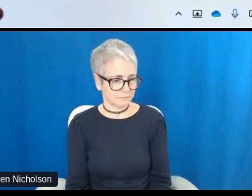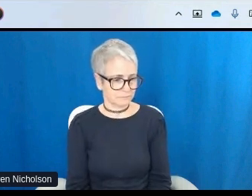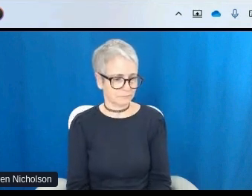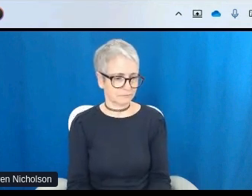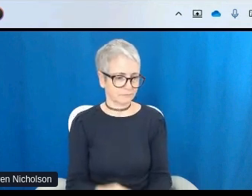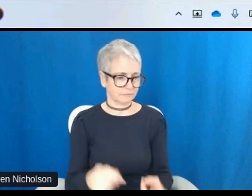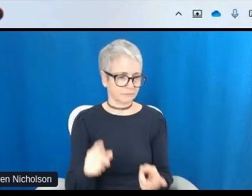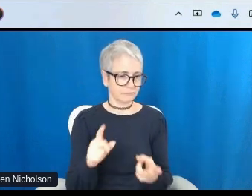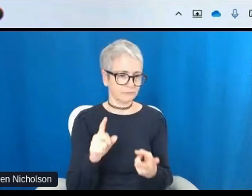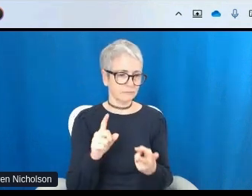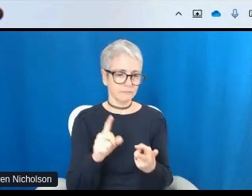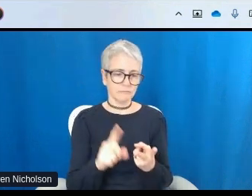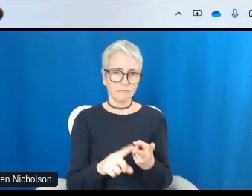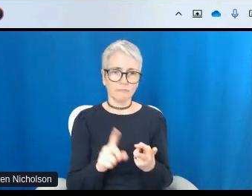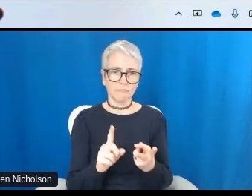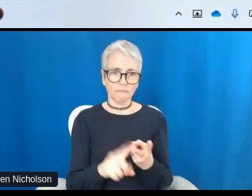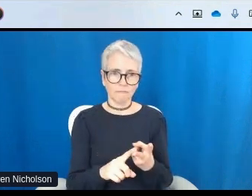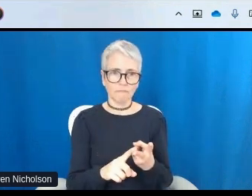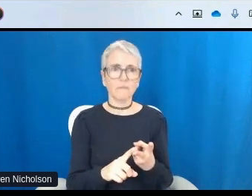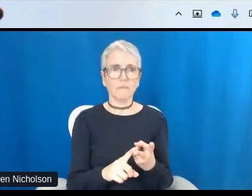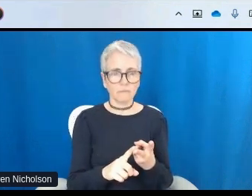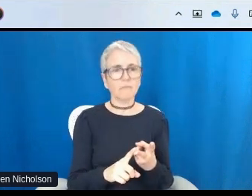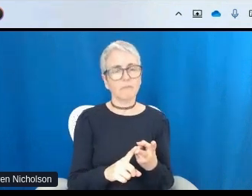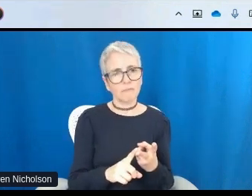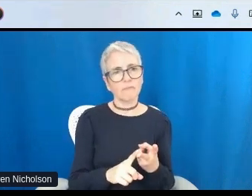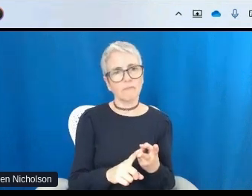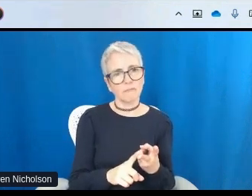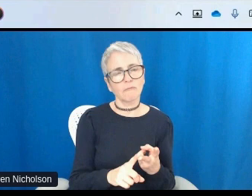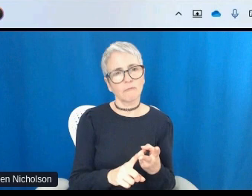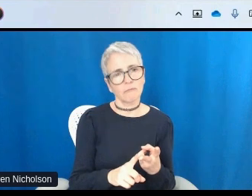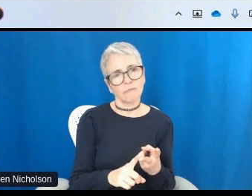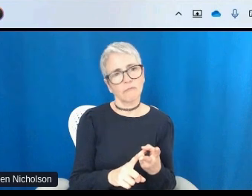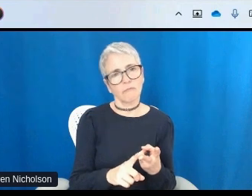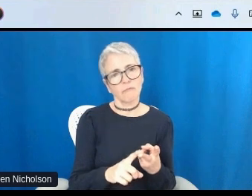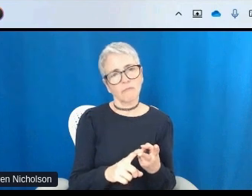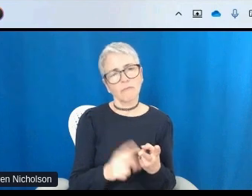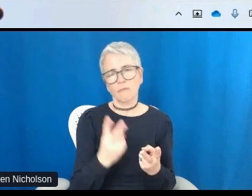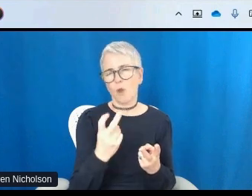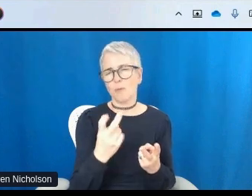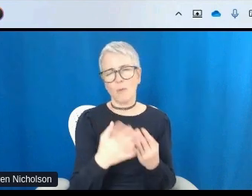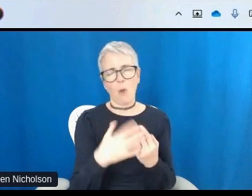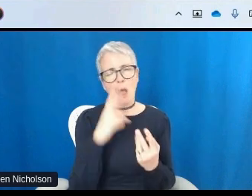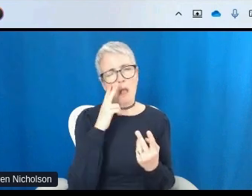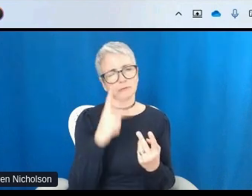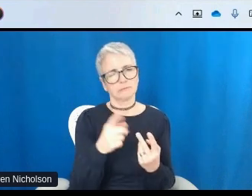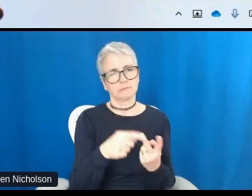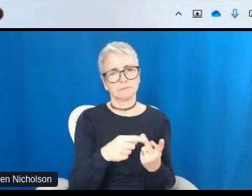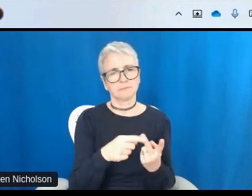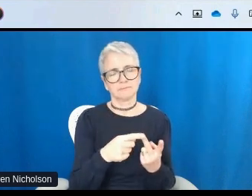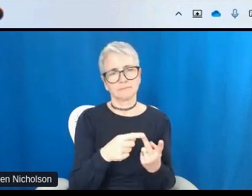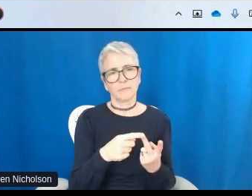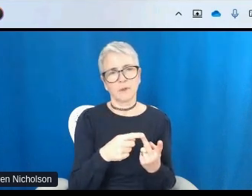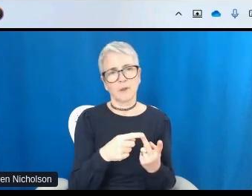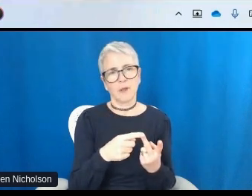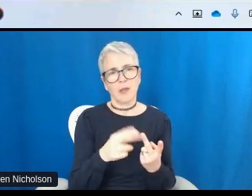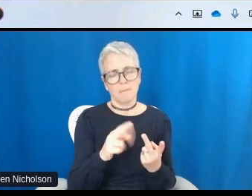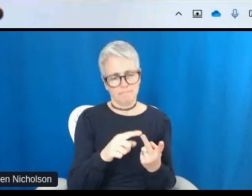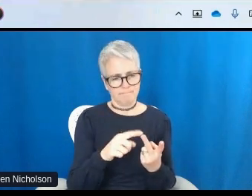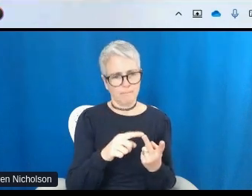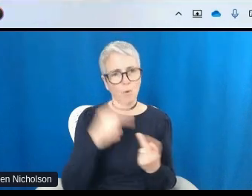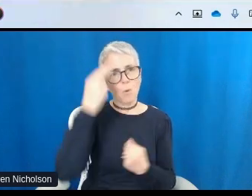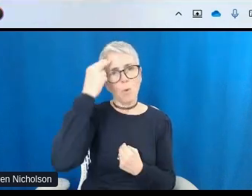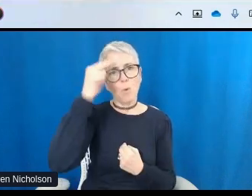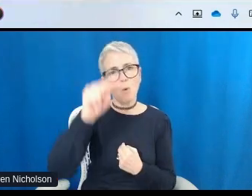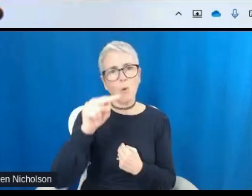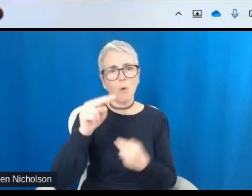continue on past that side of things, there's a couple of other things I want to show you. One is a feature that we call focus